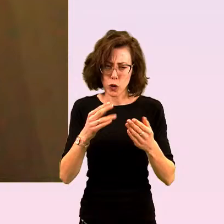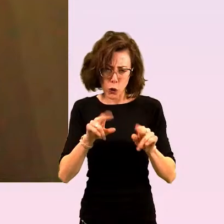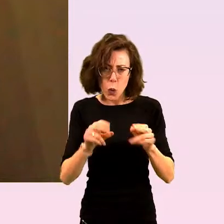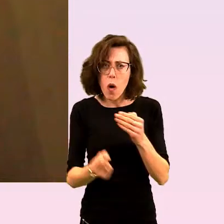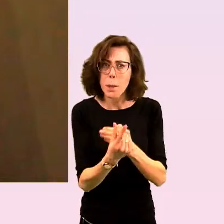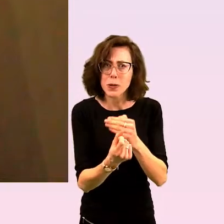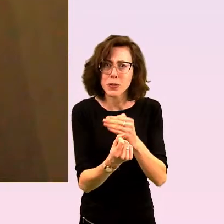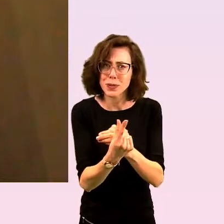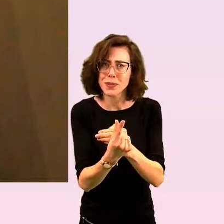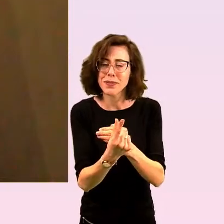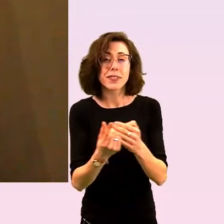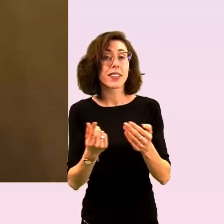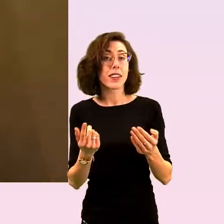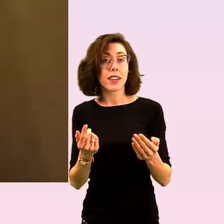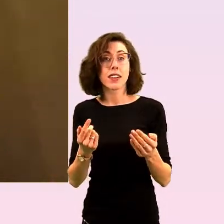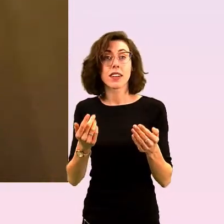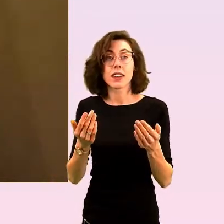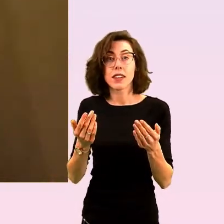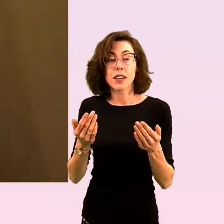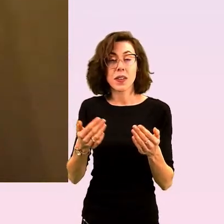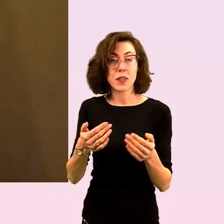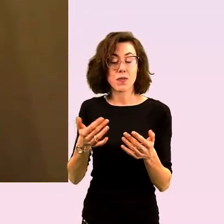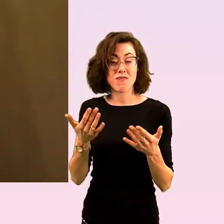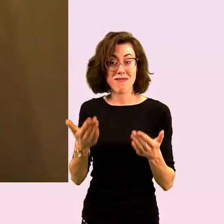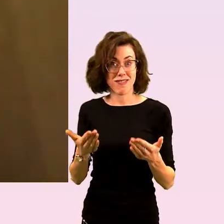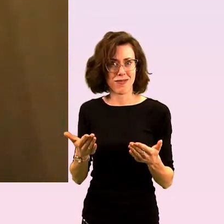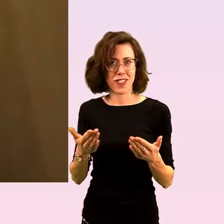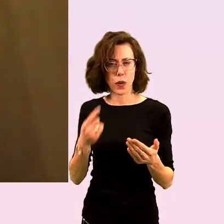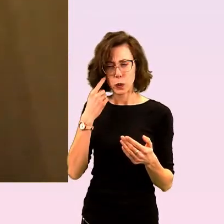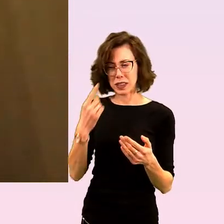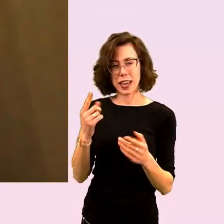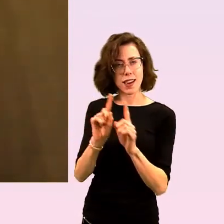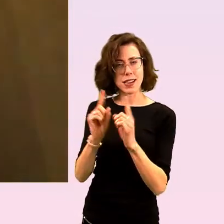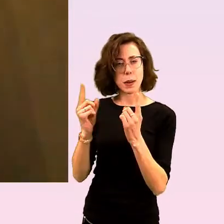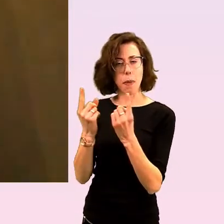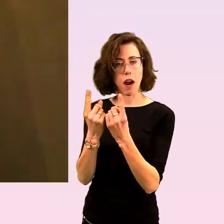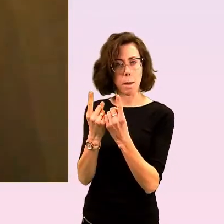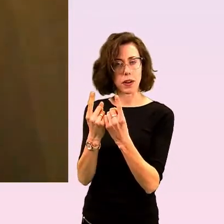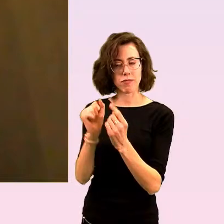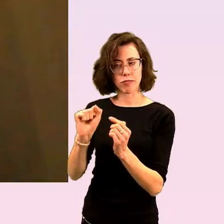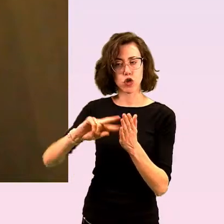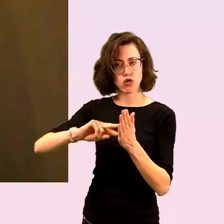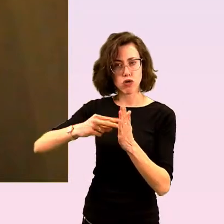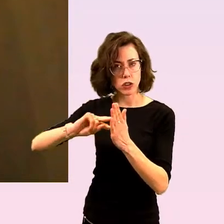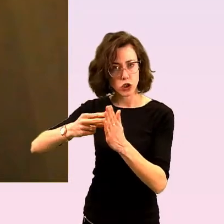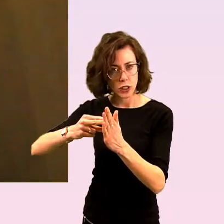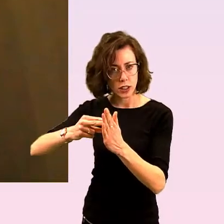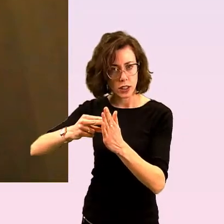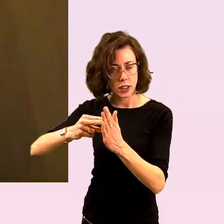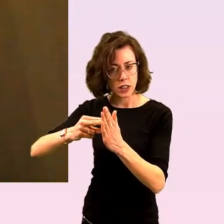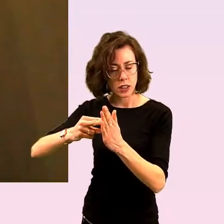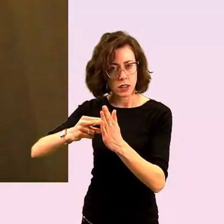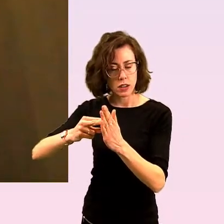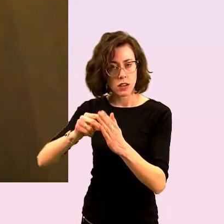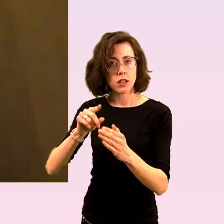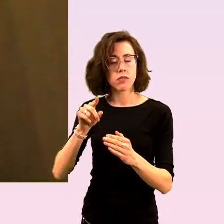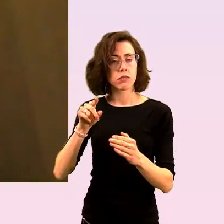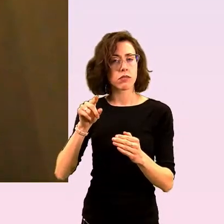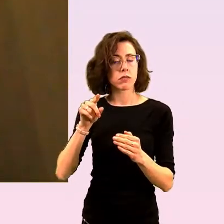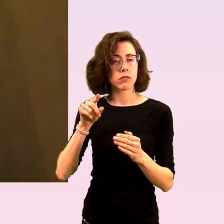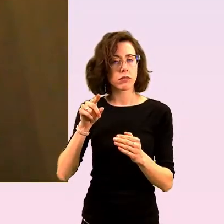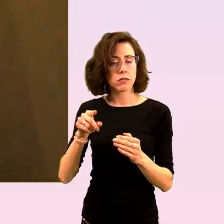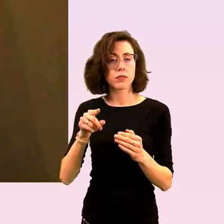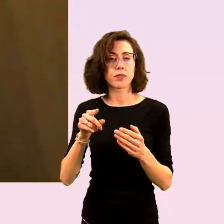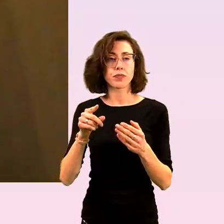of the things that we do have is, if we look at the department's strategy, was to get to a stage where we anticipated that